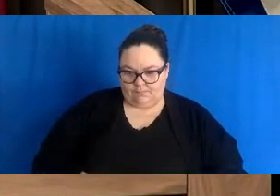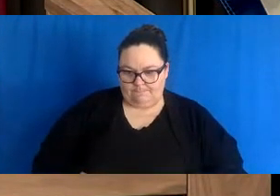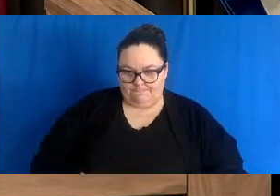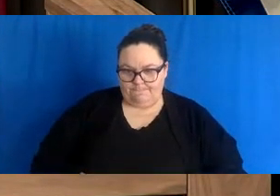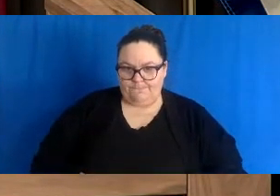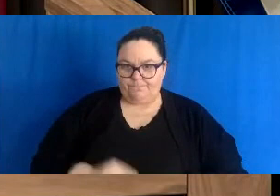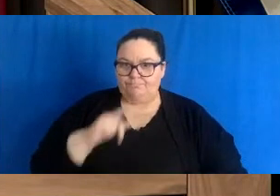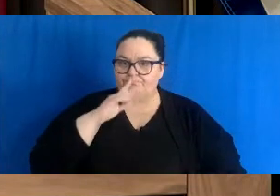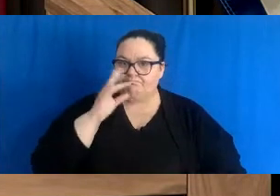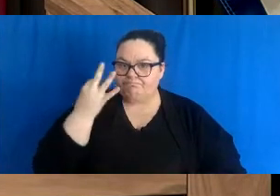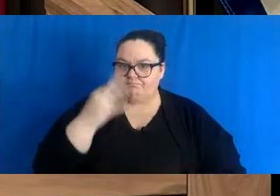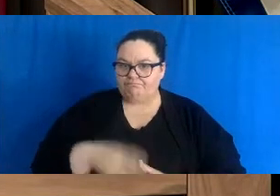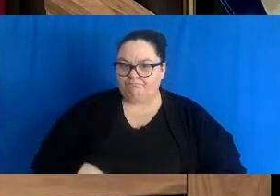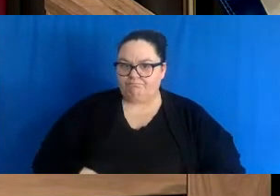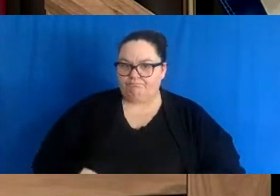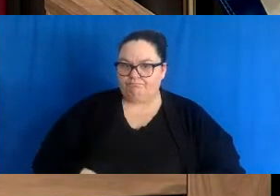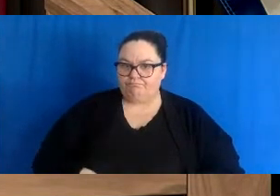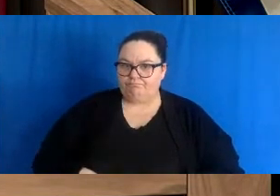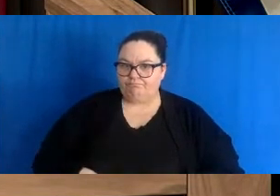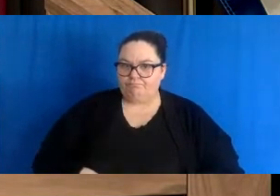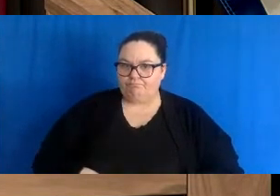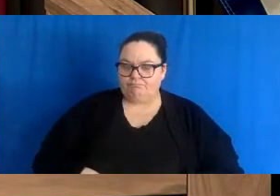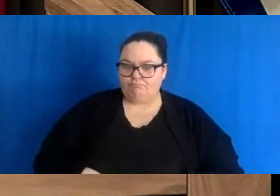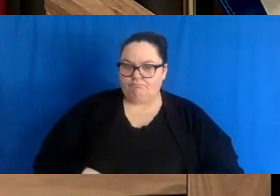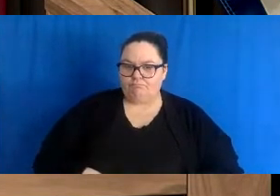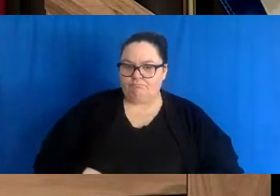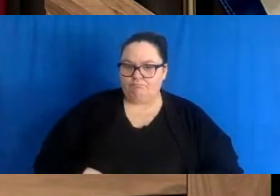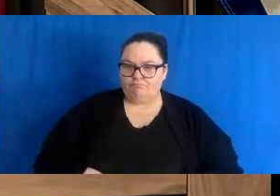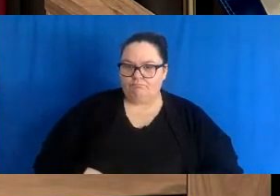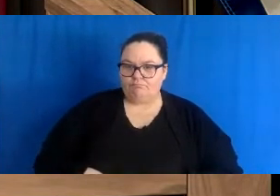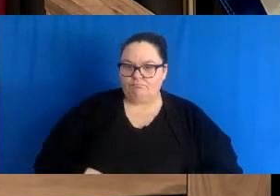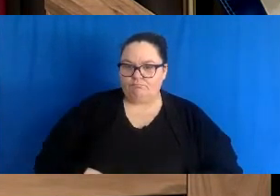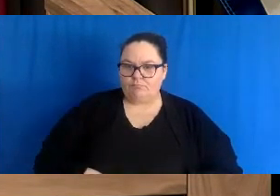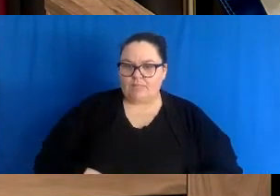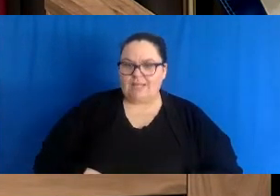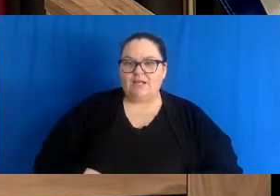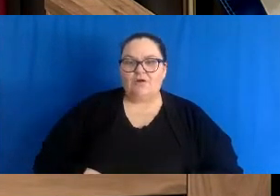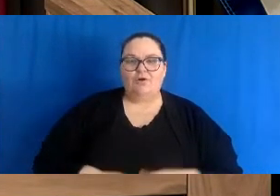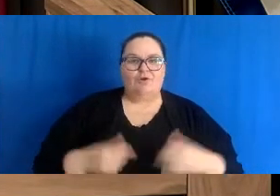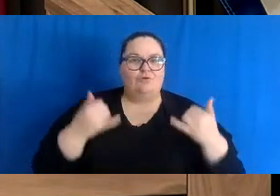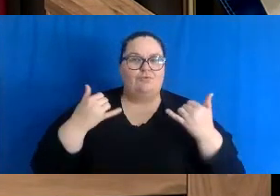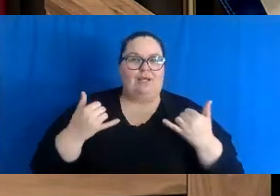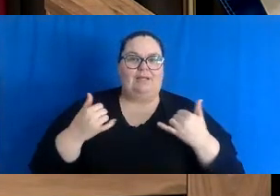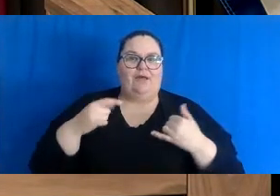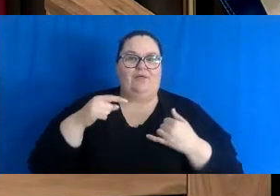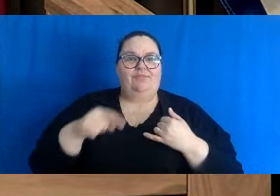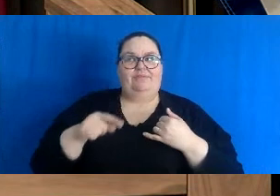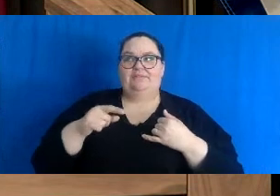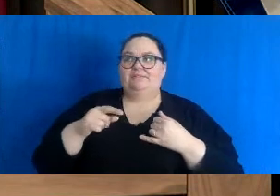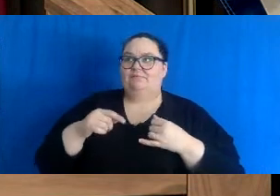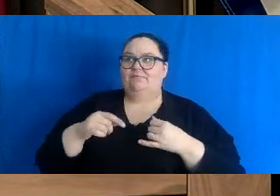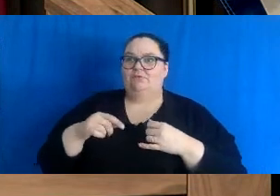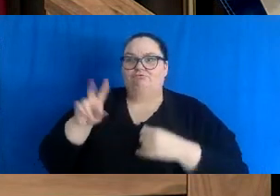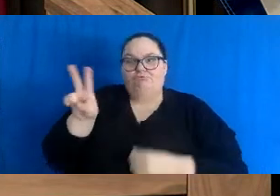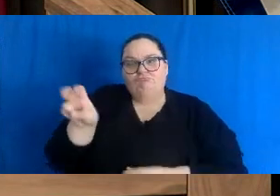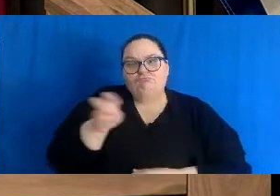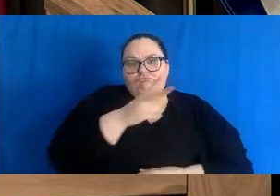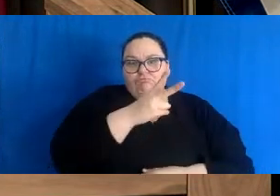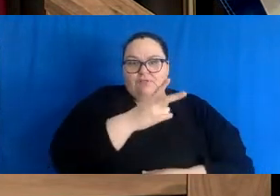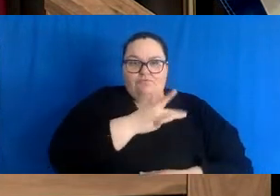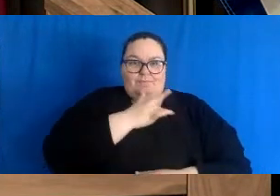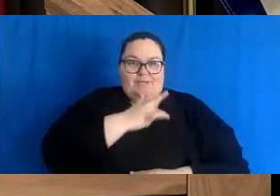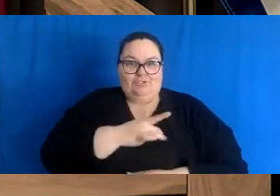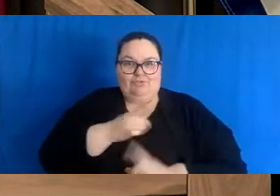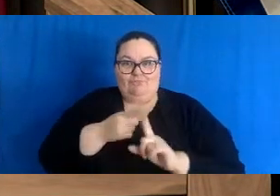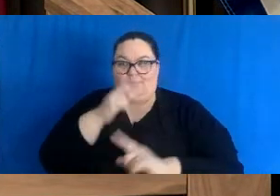Elle vise à aider l'hôpital. This is a short-term measure. It will help hospitals